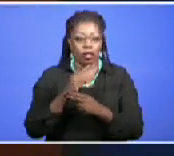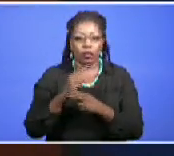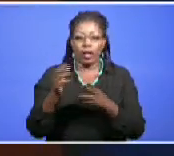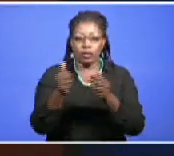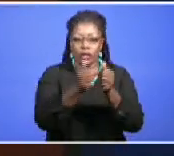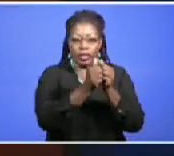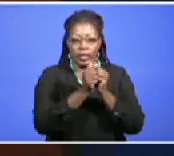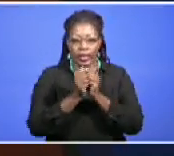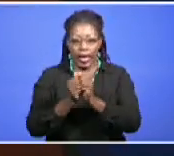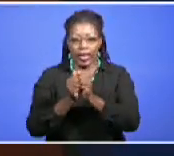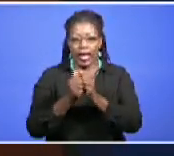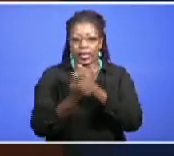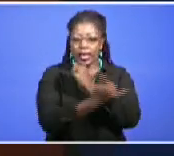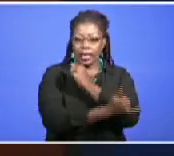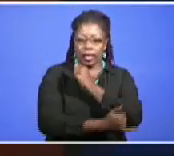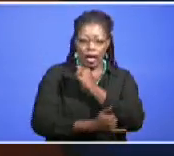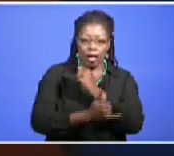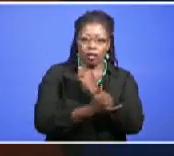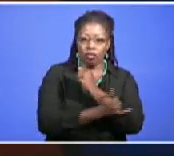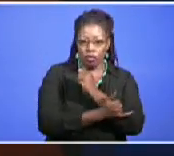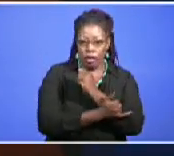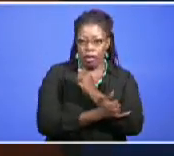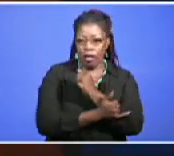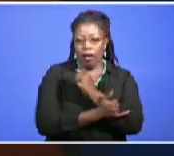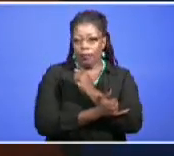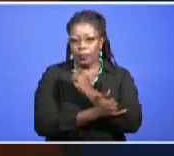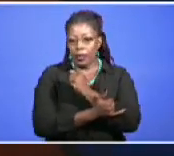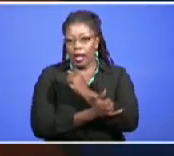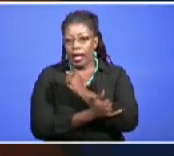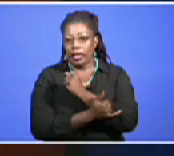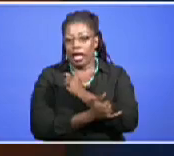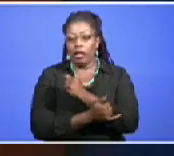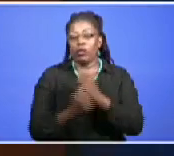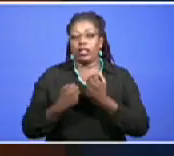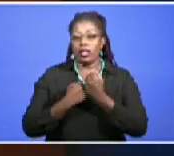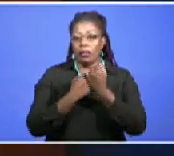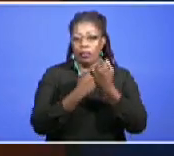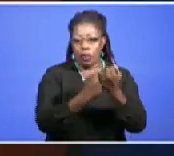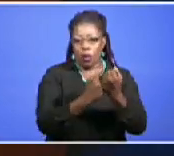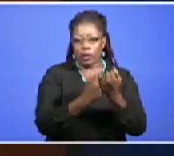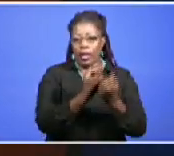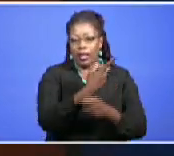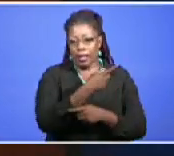as a people, and support our girls, our ambassadors, we will do well.